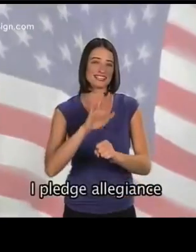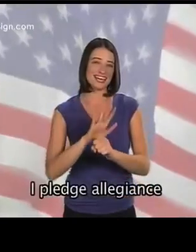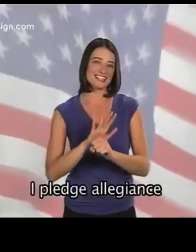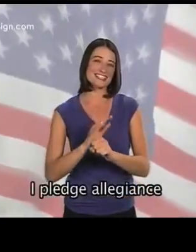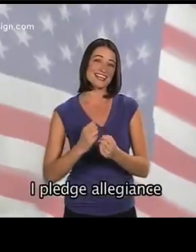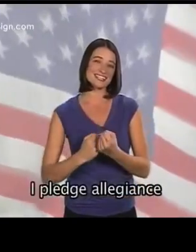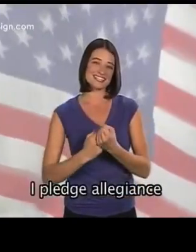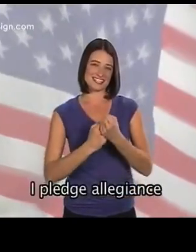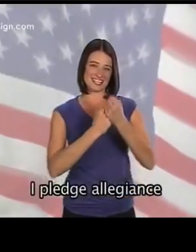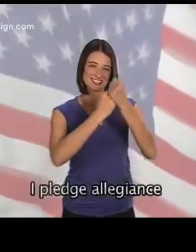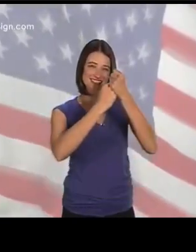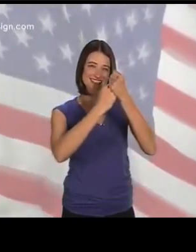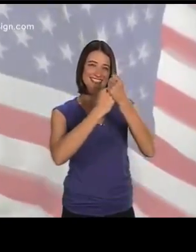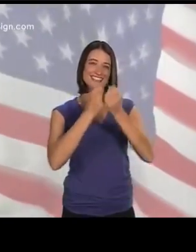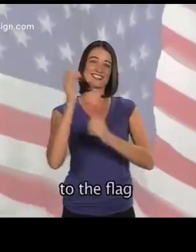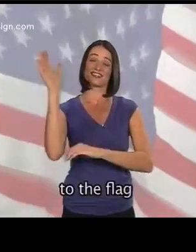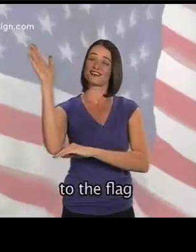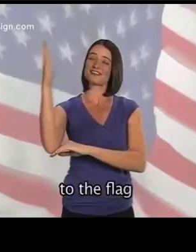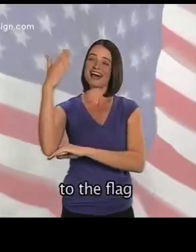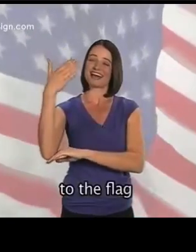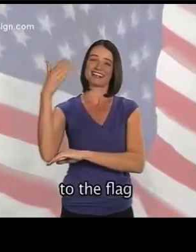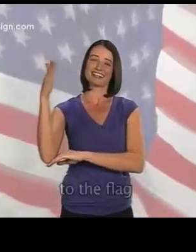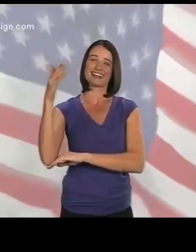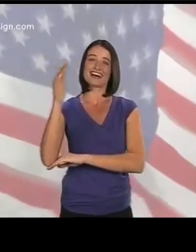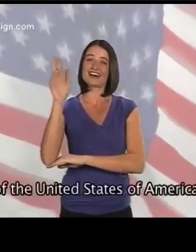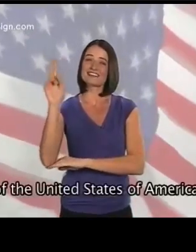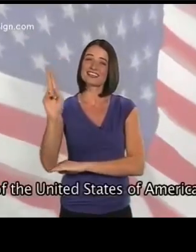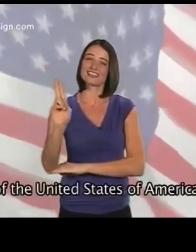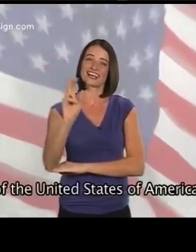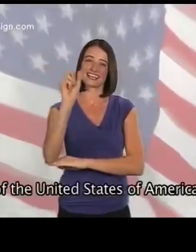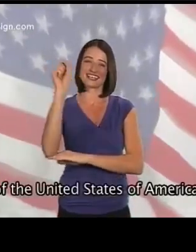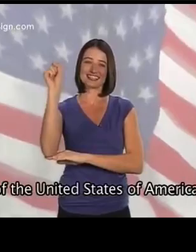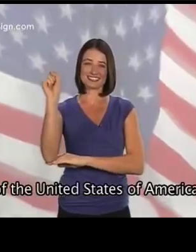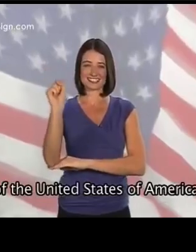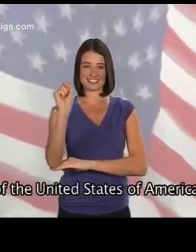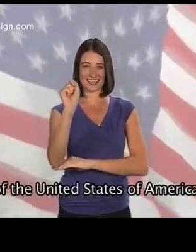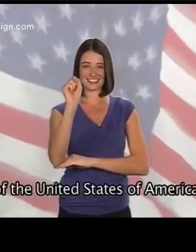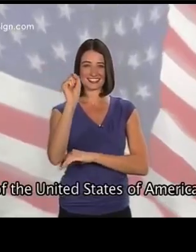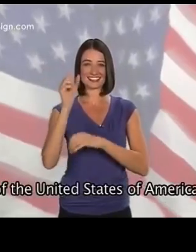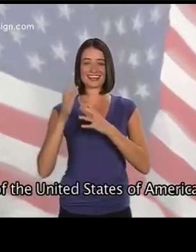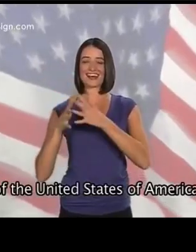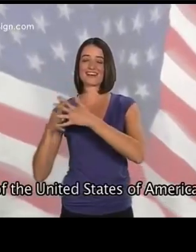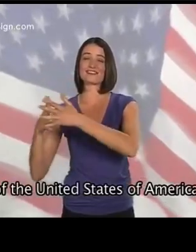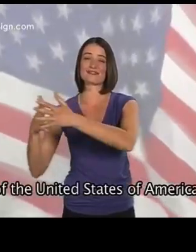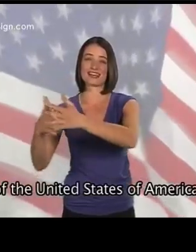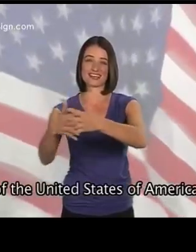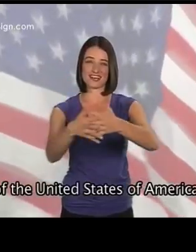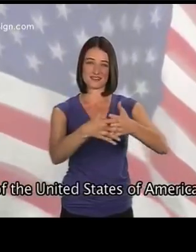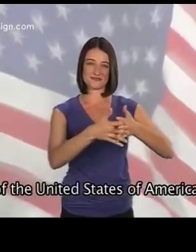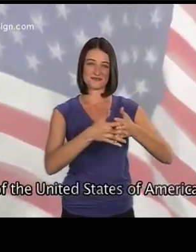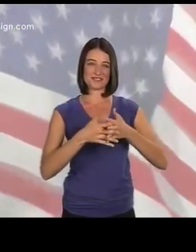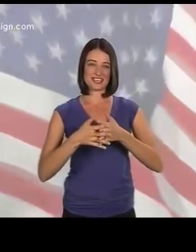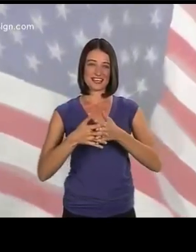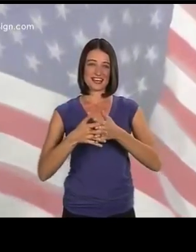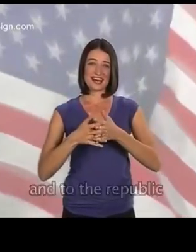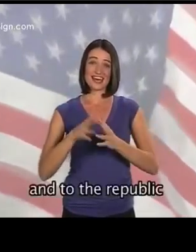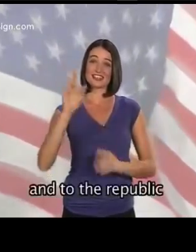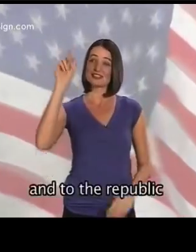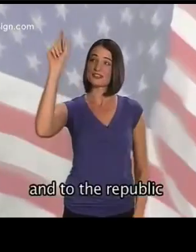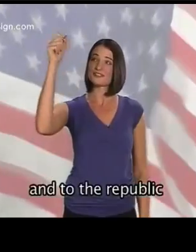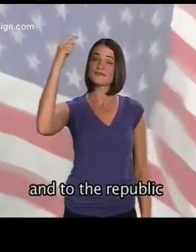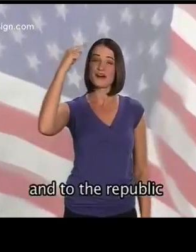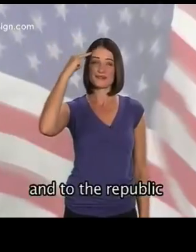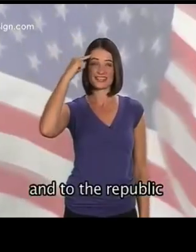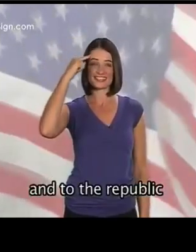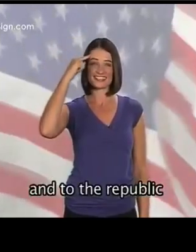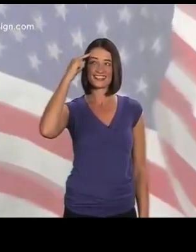I pledge allegiance to the flag of the United States of America and